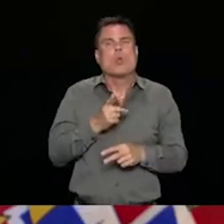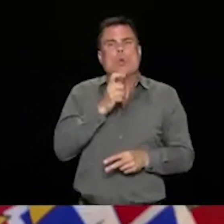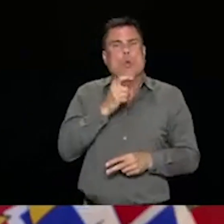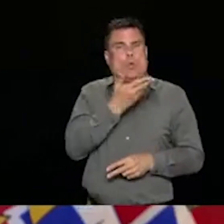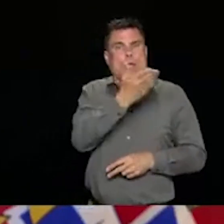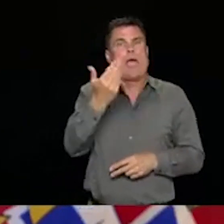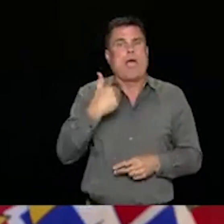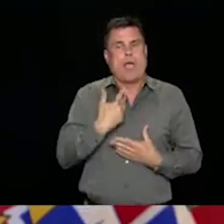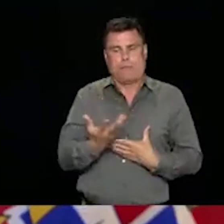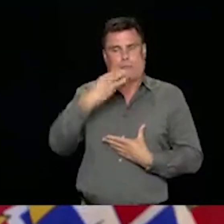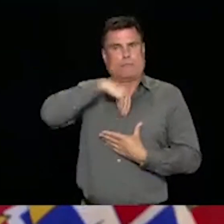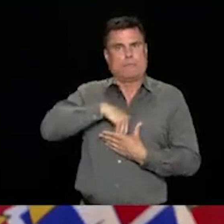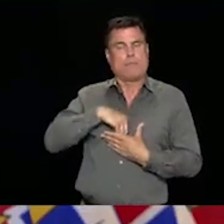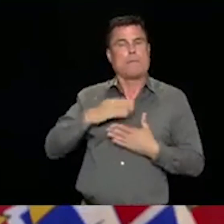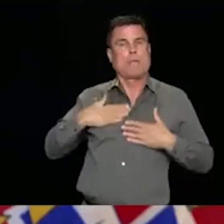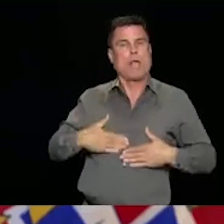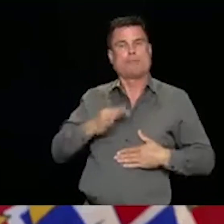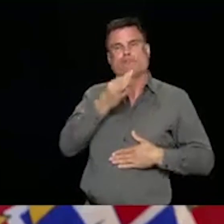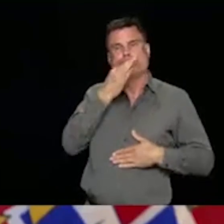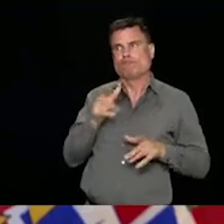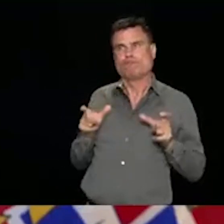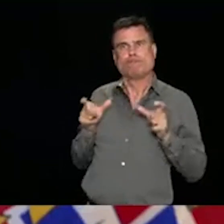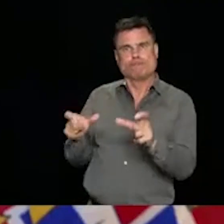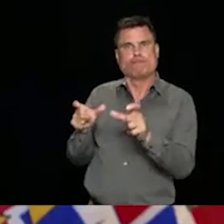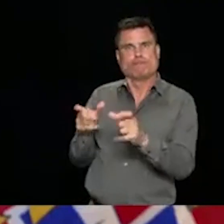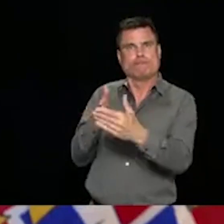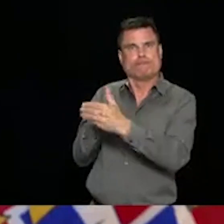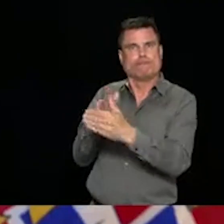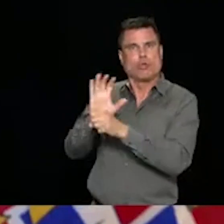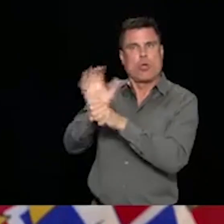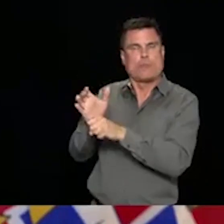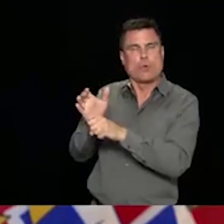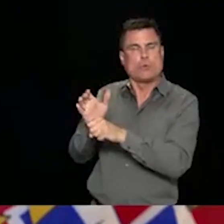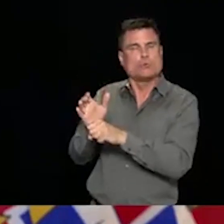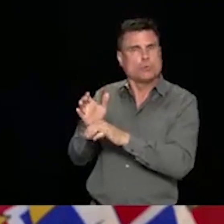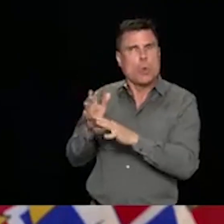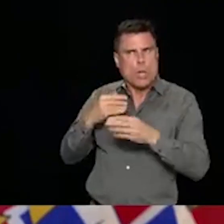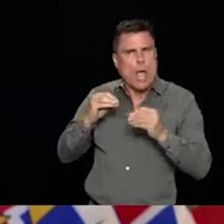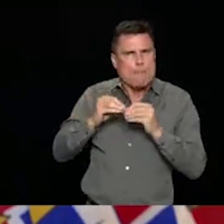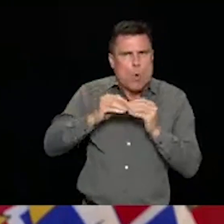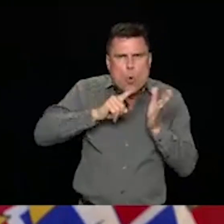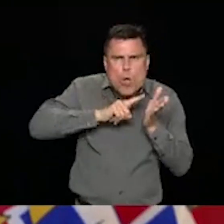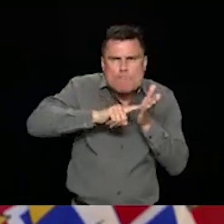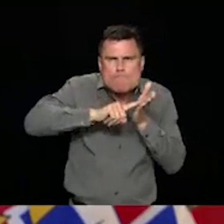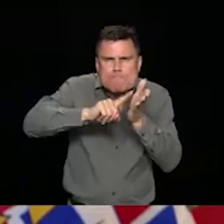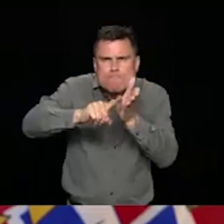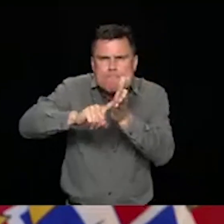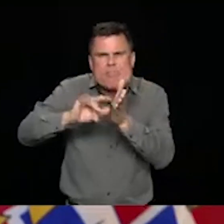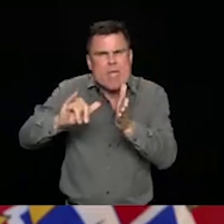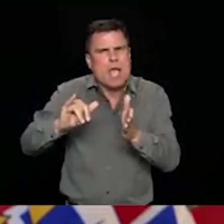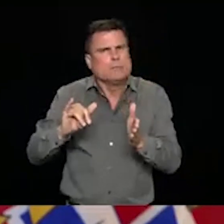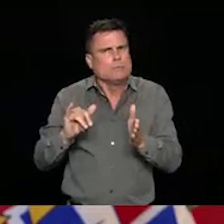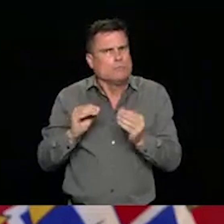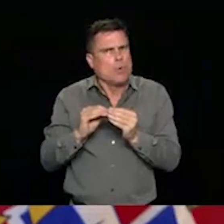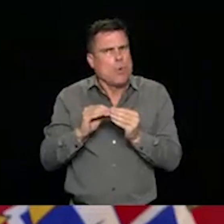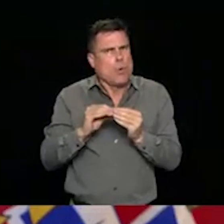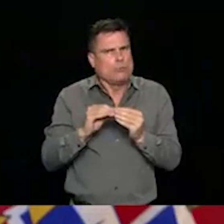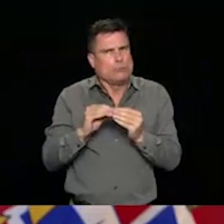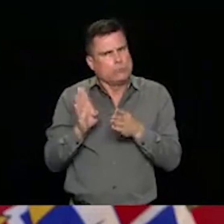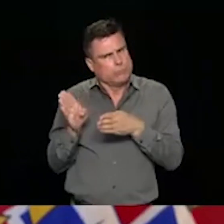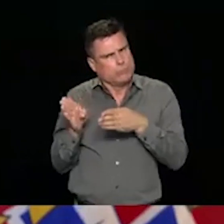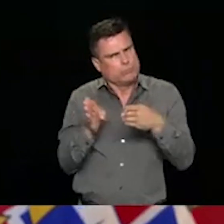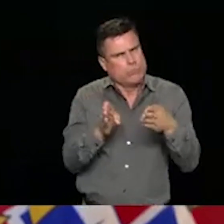And the testing on that, the validation part has started, so we're hopeful that we'll be able to do some broad testing in the community very